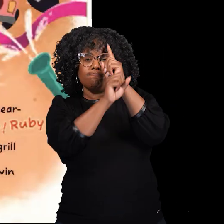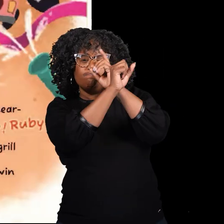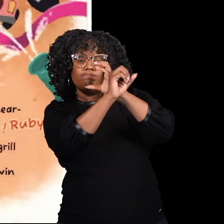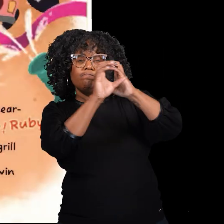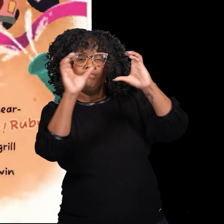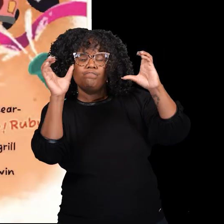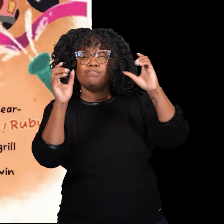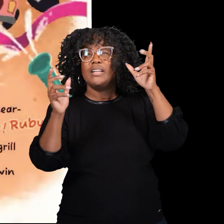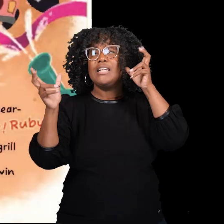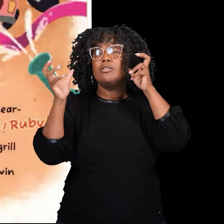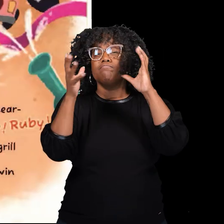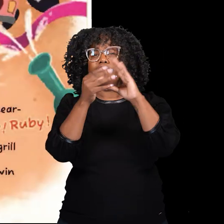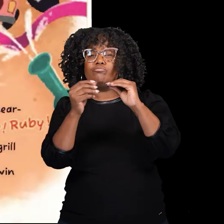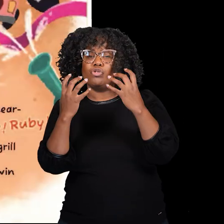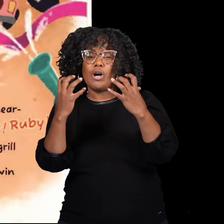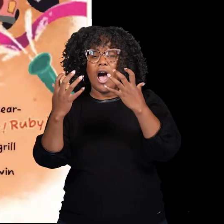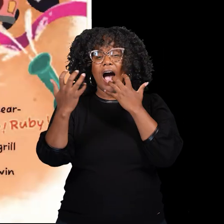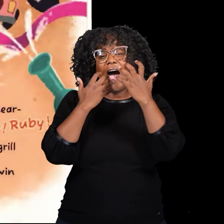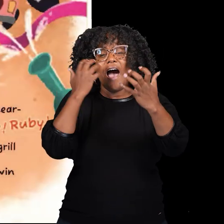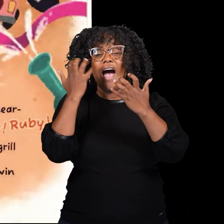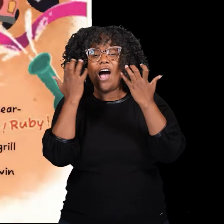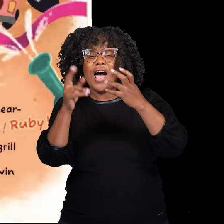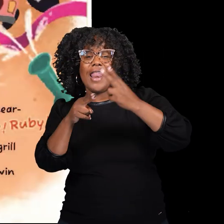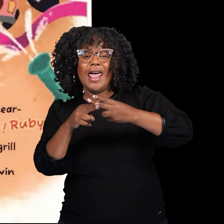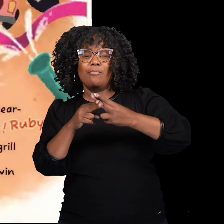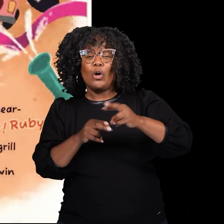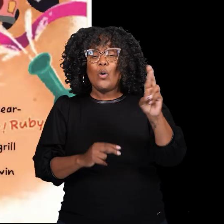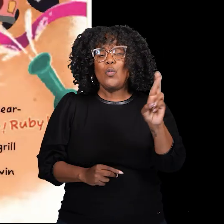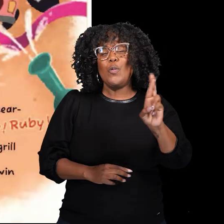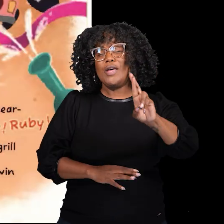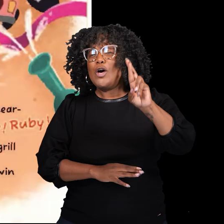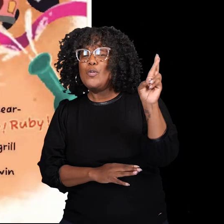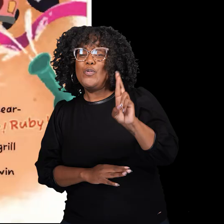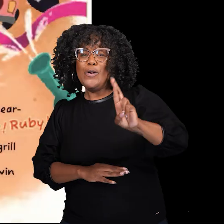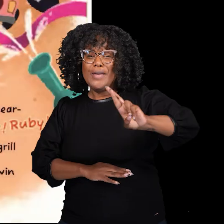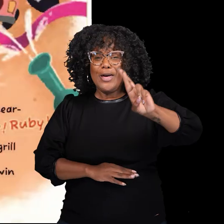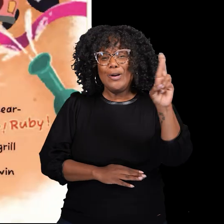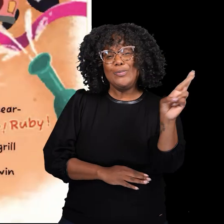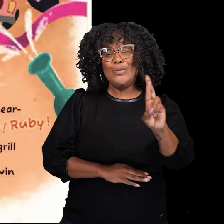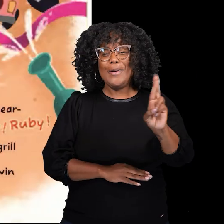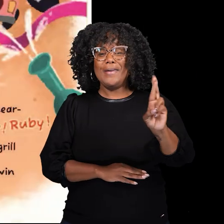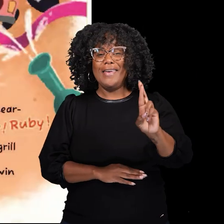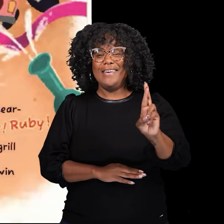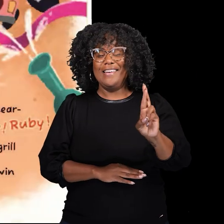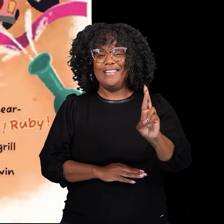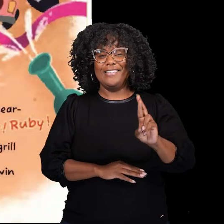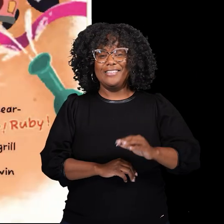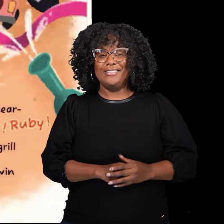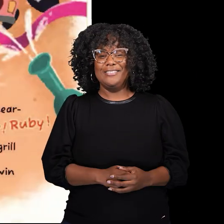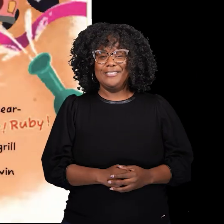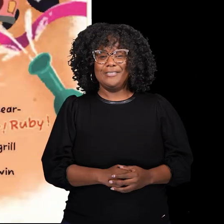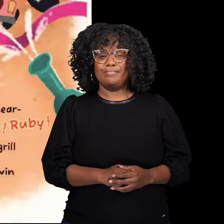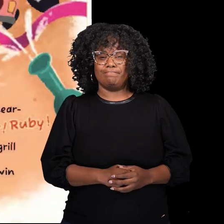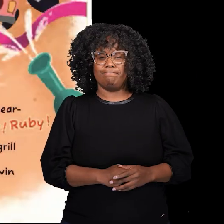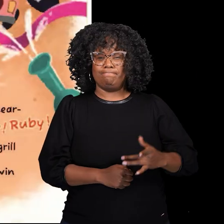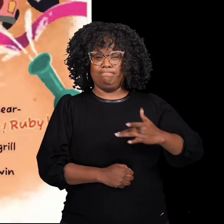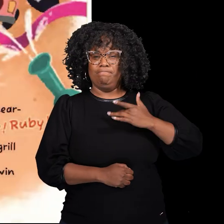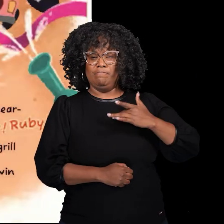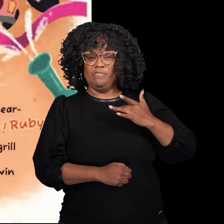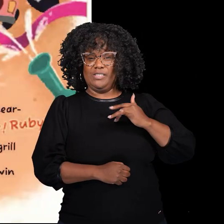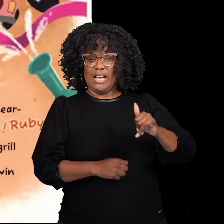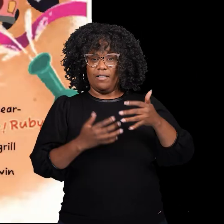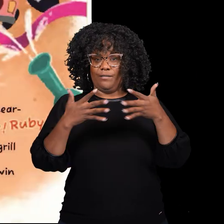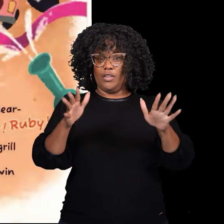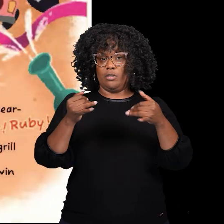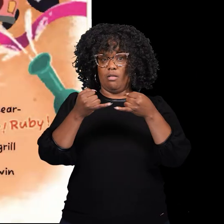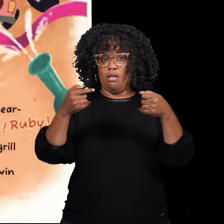the finish line and hearing the crowd chanting her name. Ruby! Ruby! Ruby! She feels the